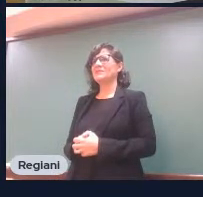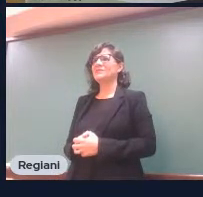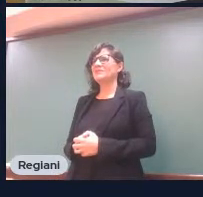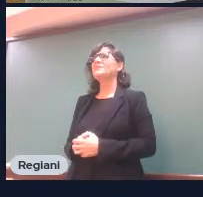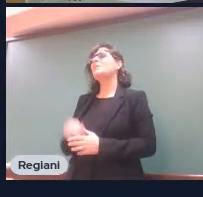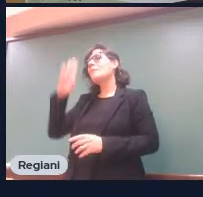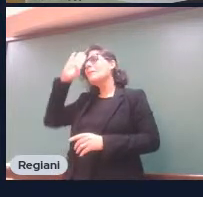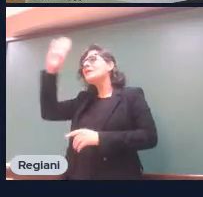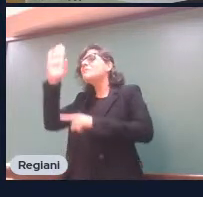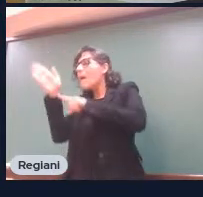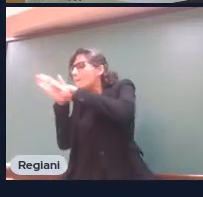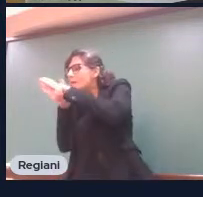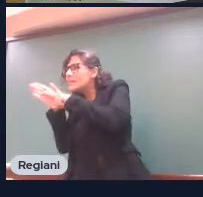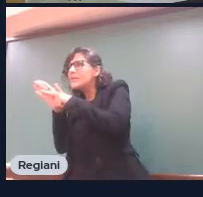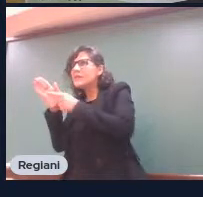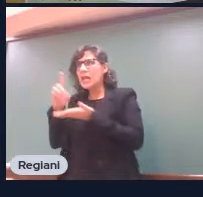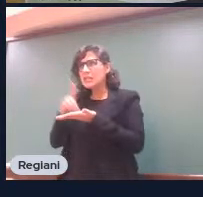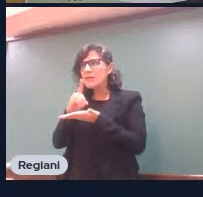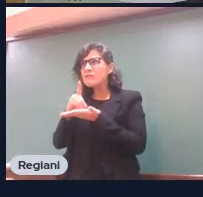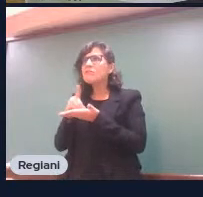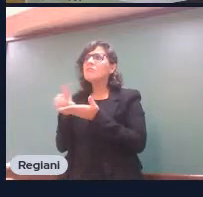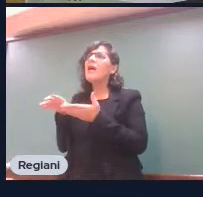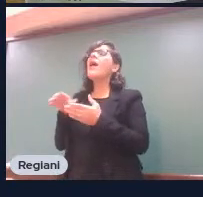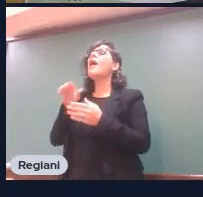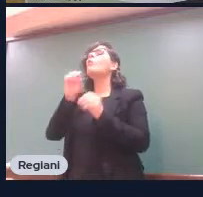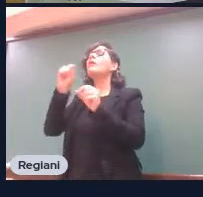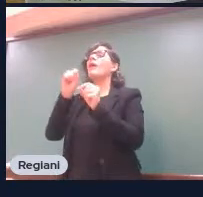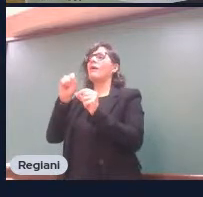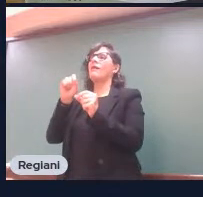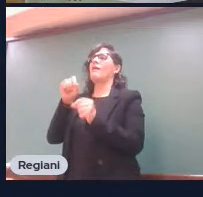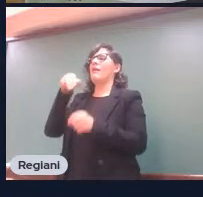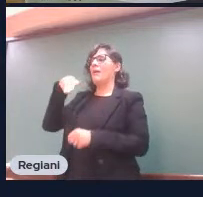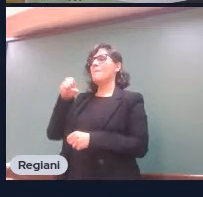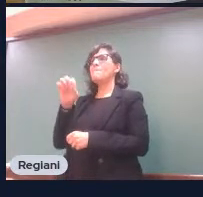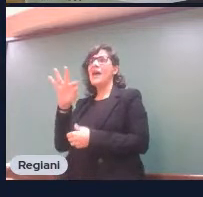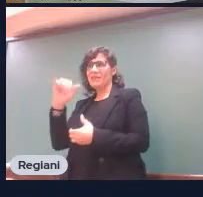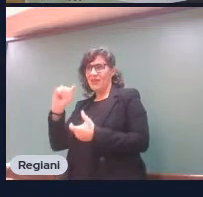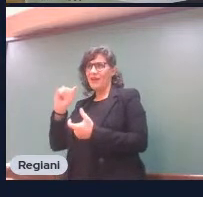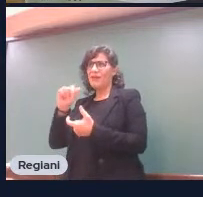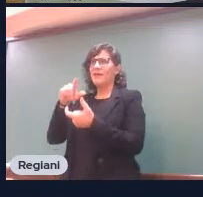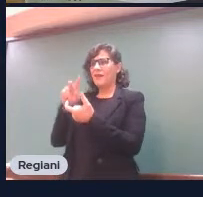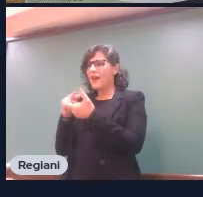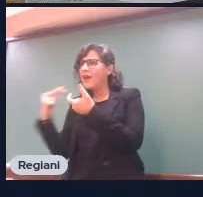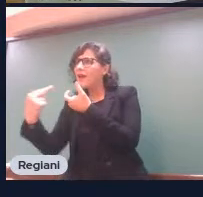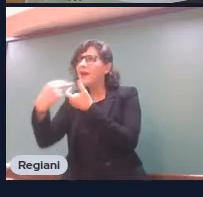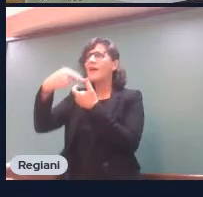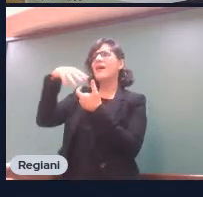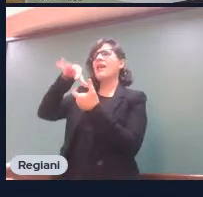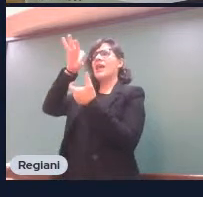meta-lexicography. As stressed by Rufus House, meta-lexicography used to be separate.